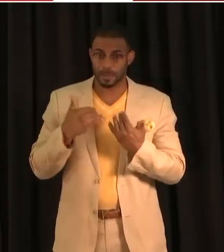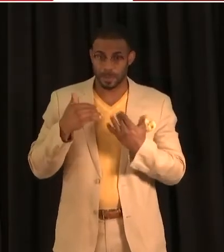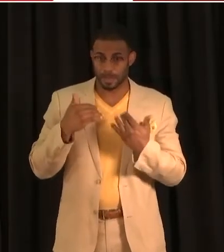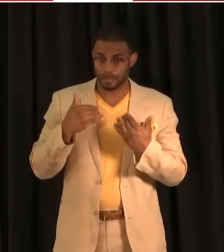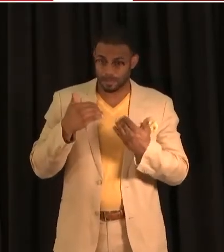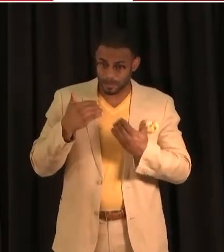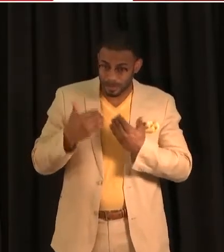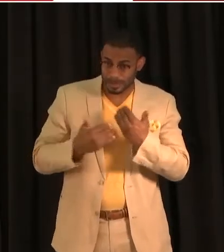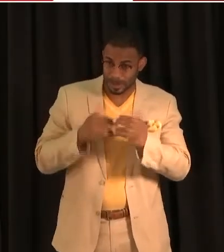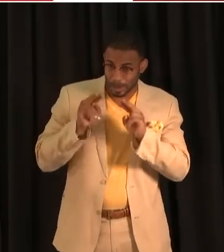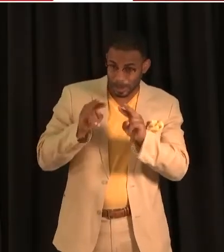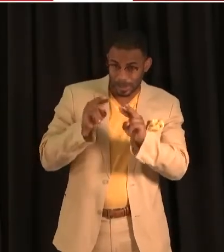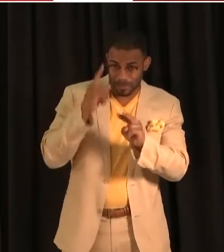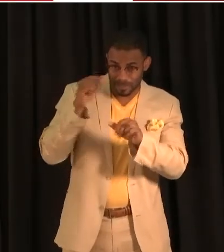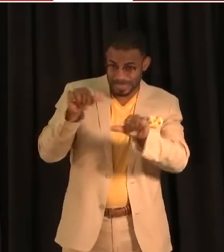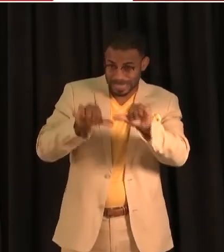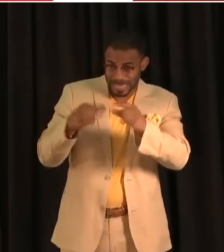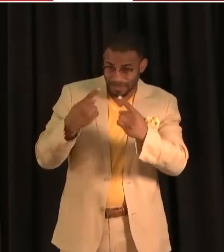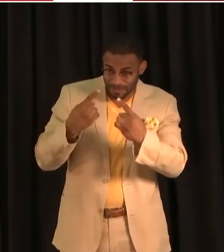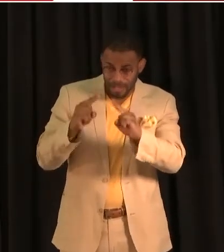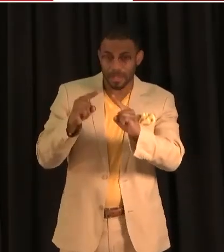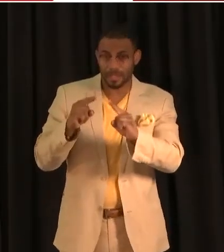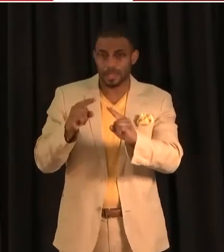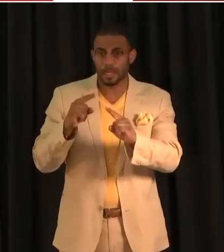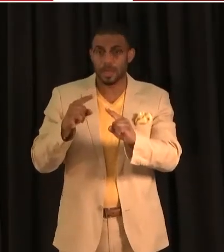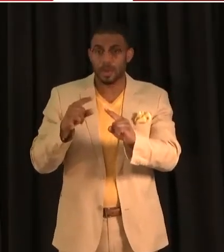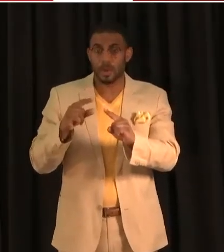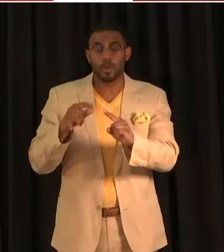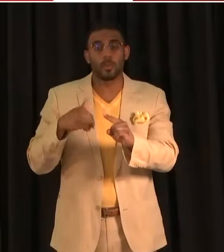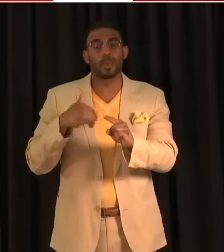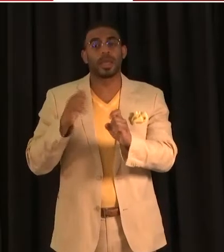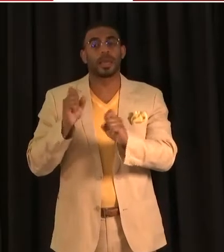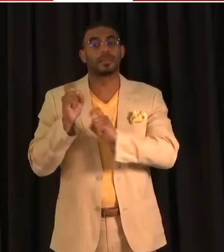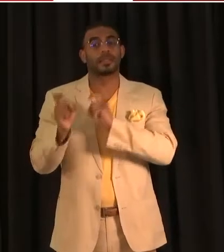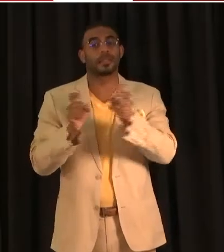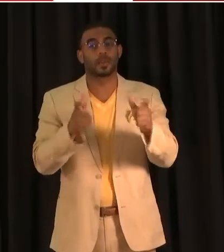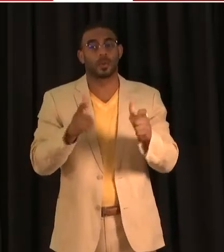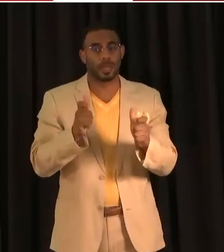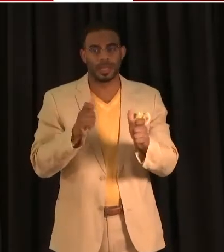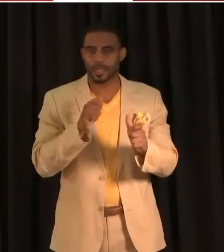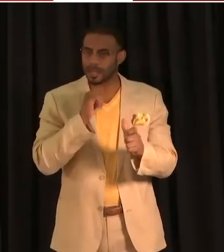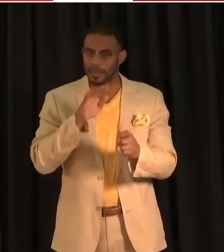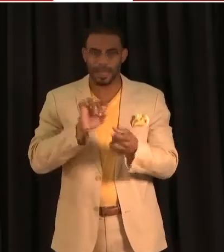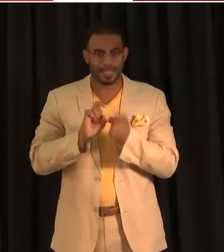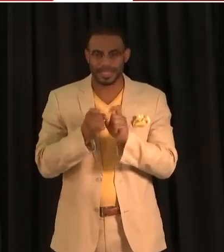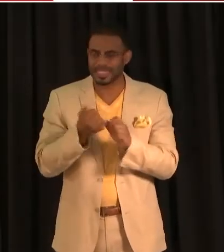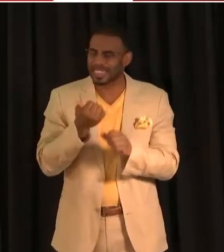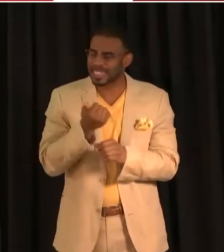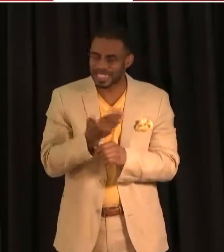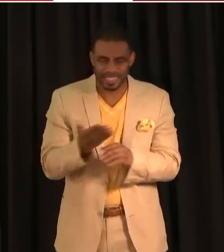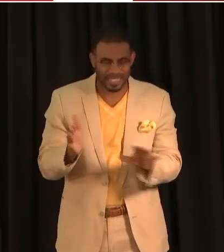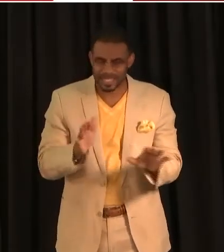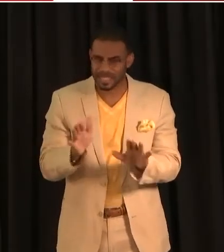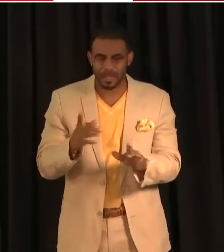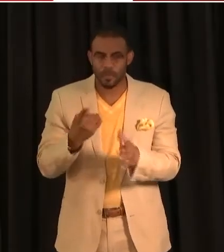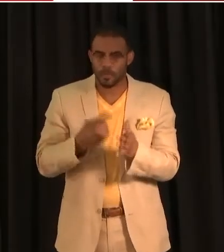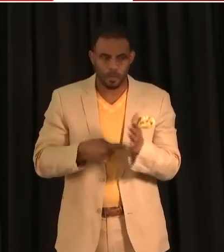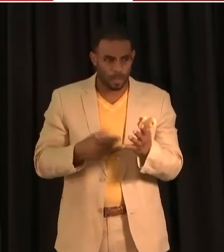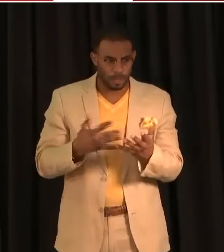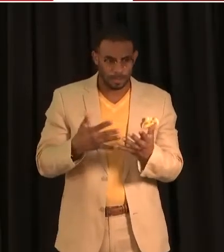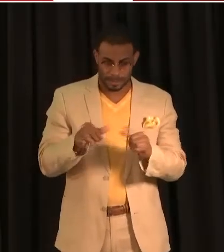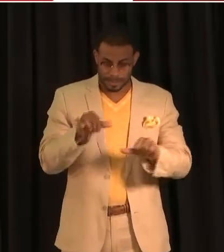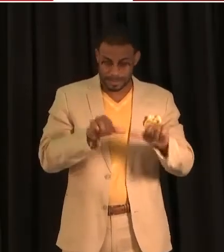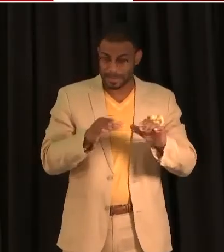science. We have made this vaccine quickly, not by changing anything of